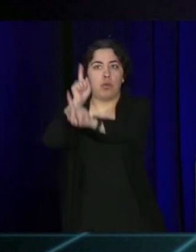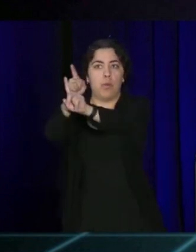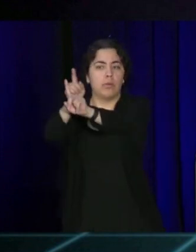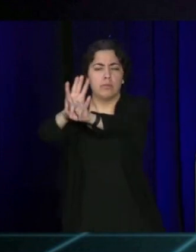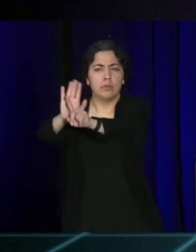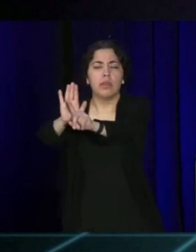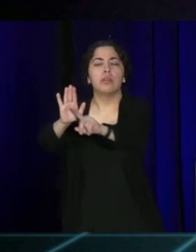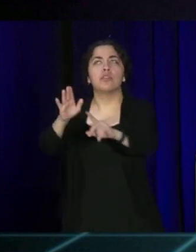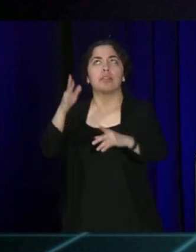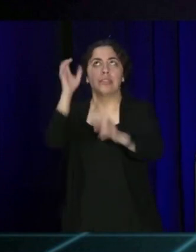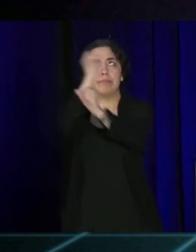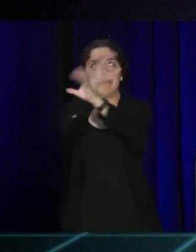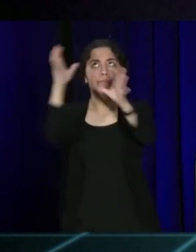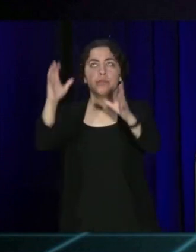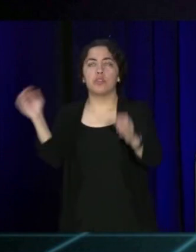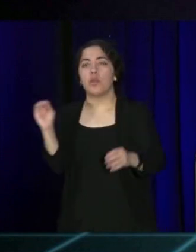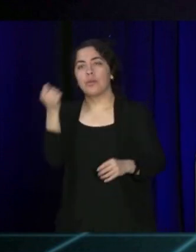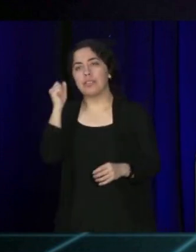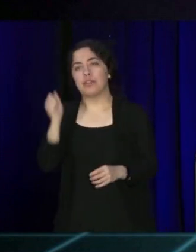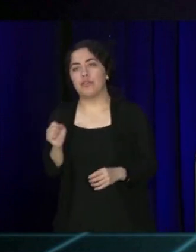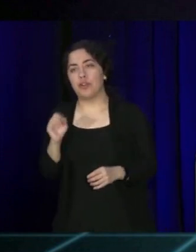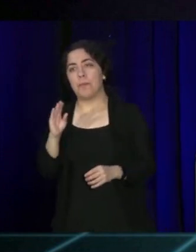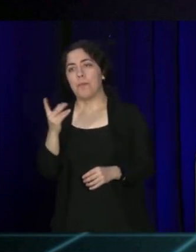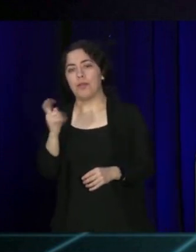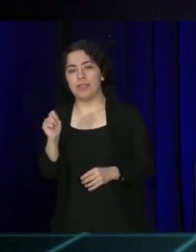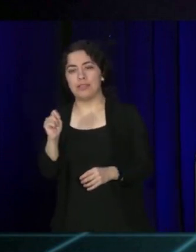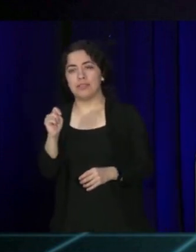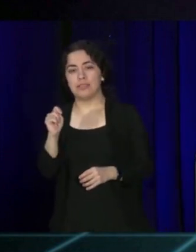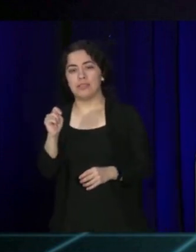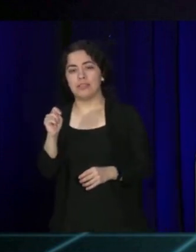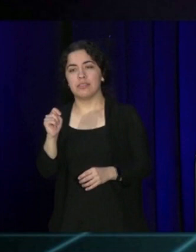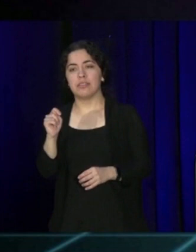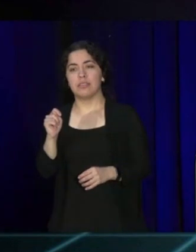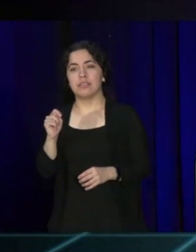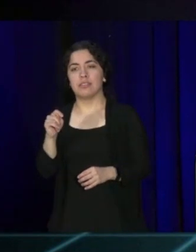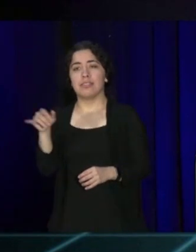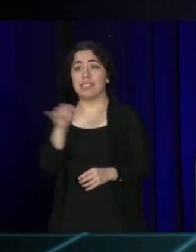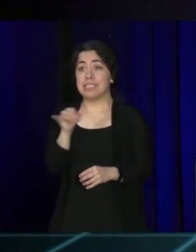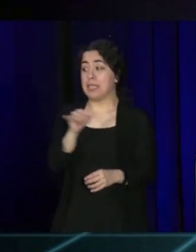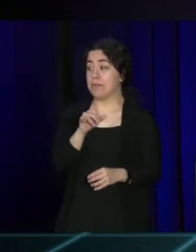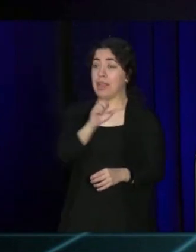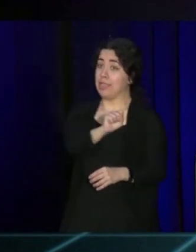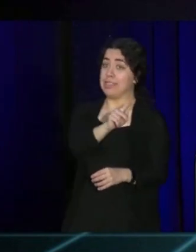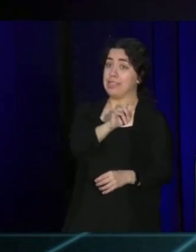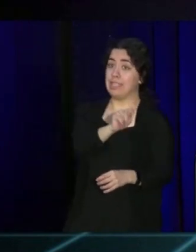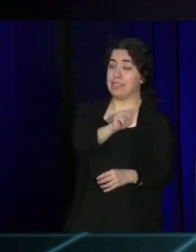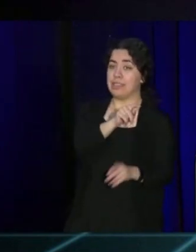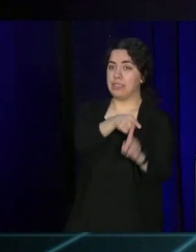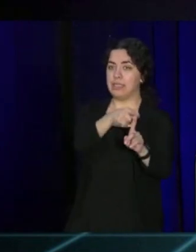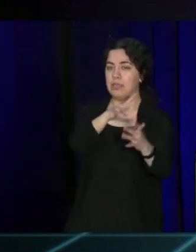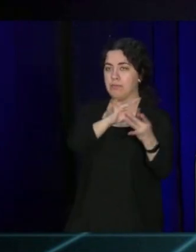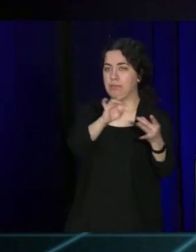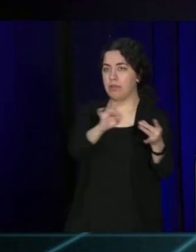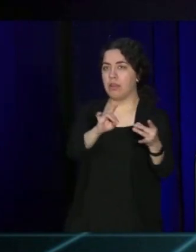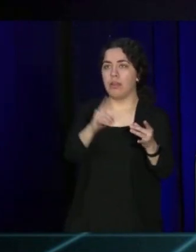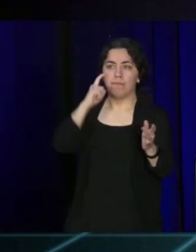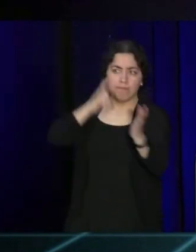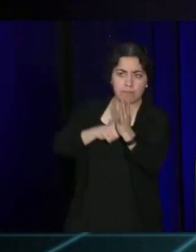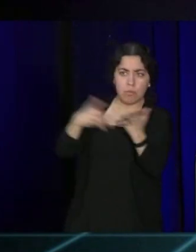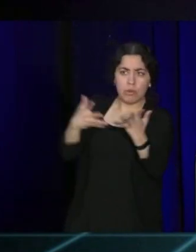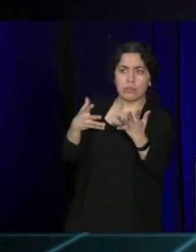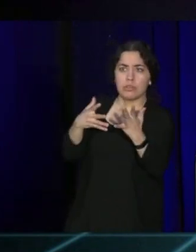that there's no silver bullet. And as Kent said, let's identify the core metrics that are important to our apps, to our